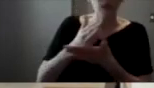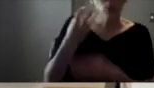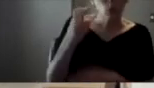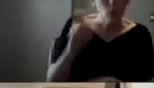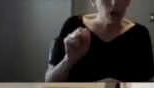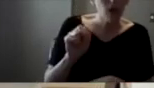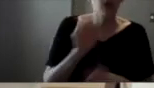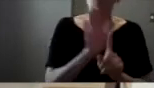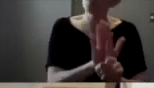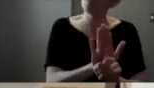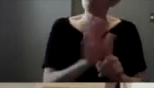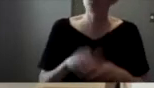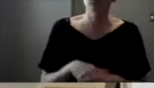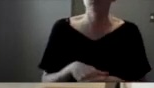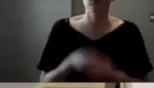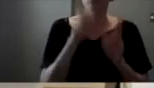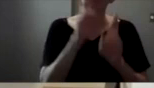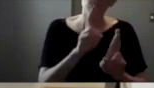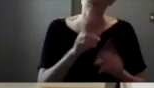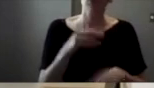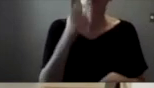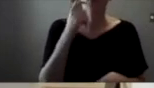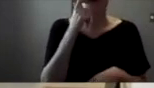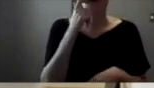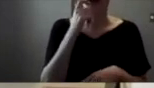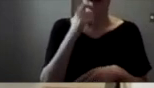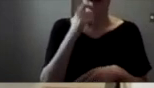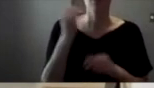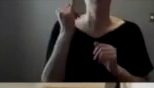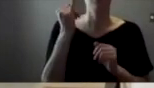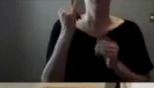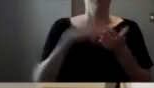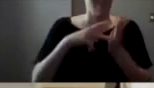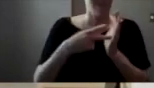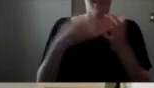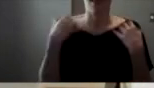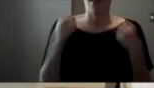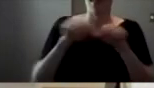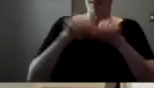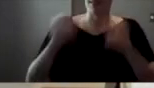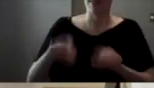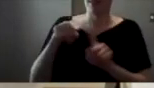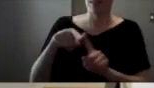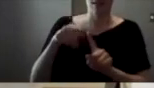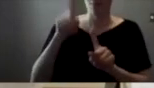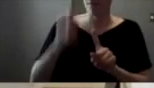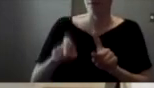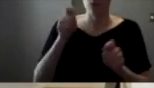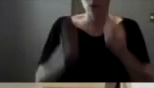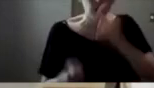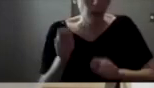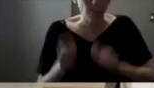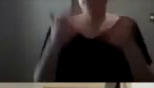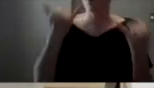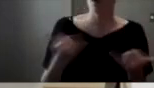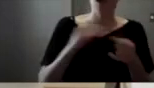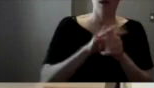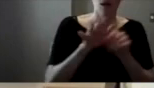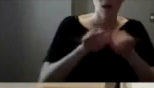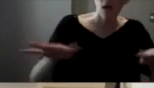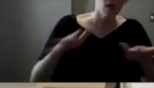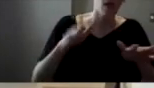provides the need for health system to be able to adapt to the burden of the pandemic, and also the health